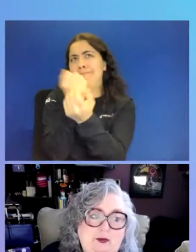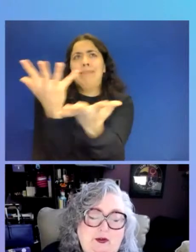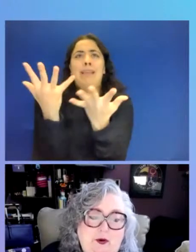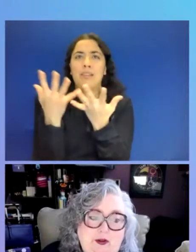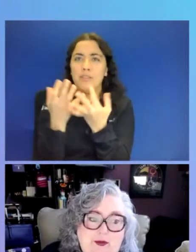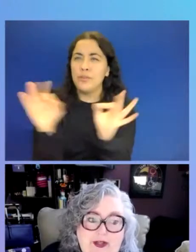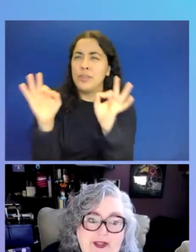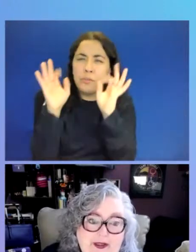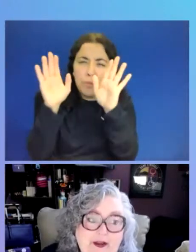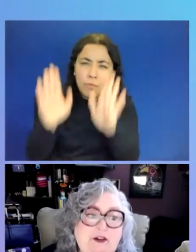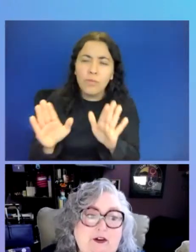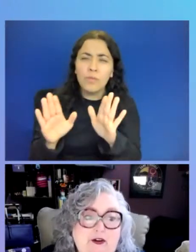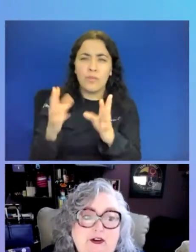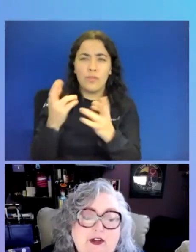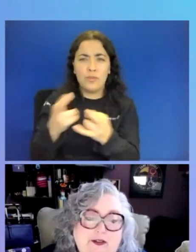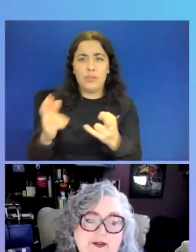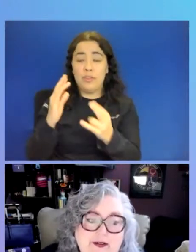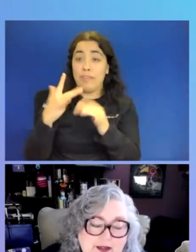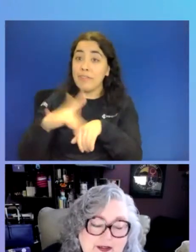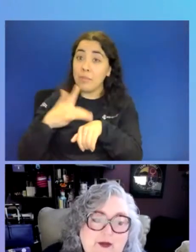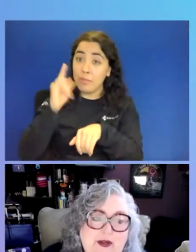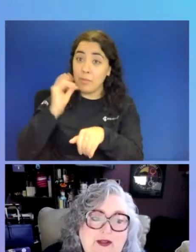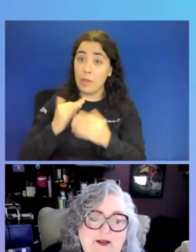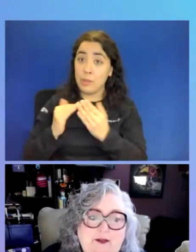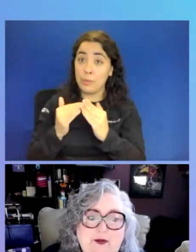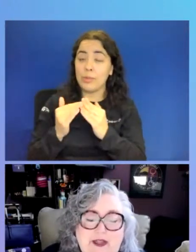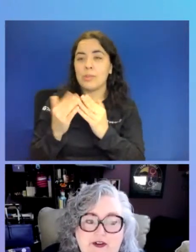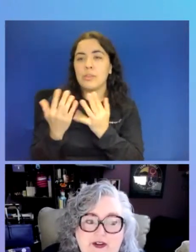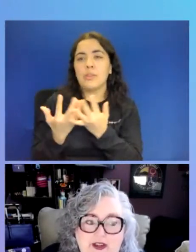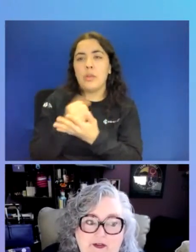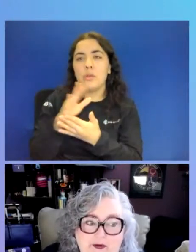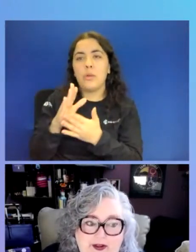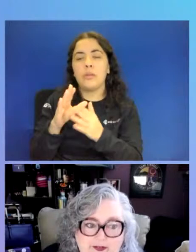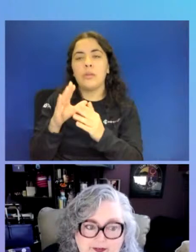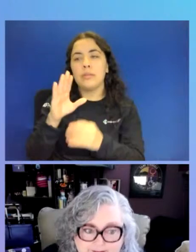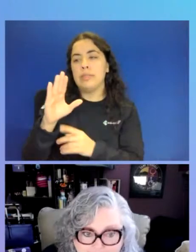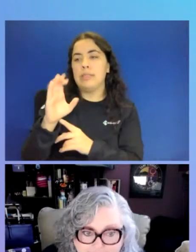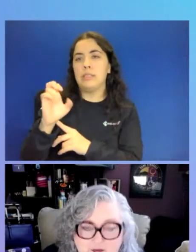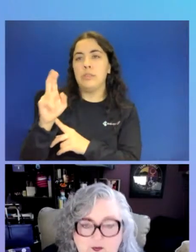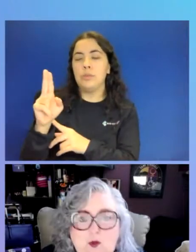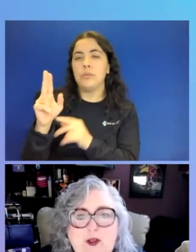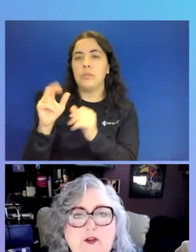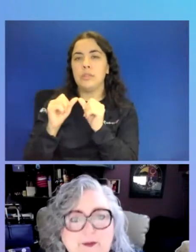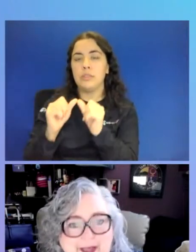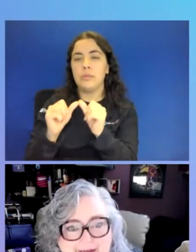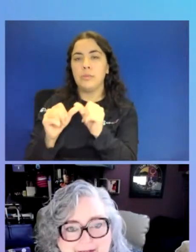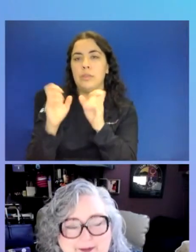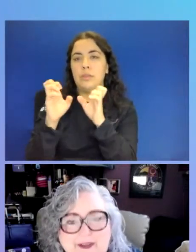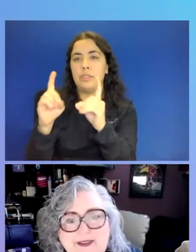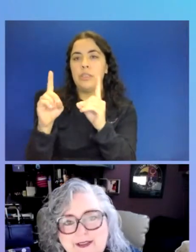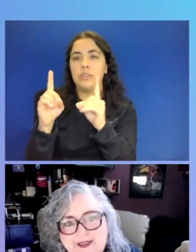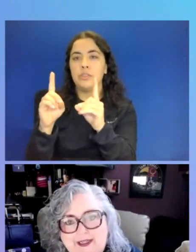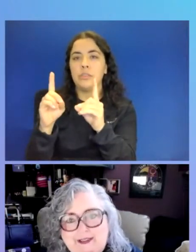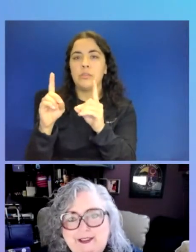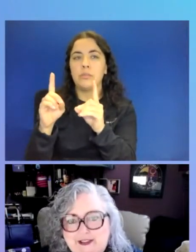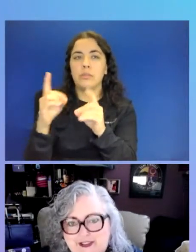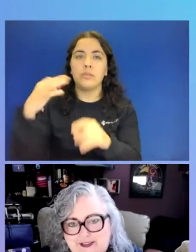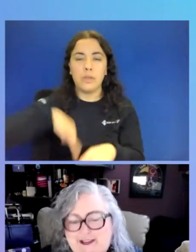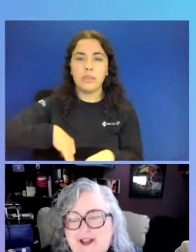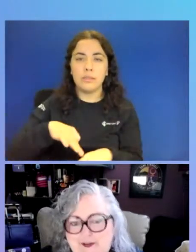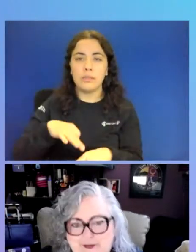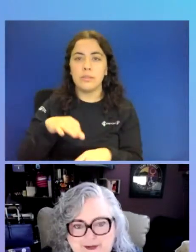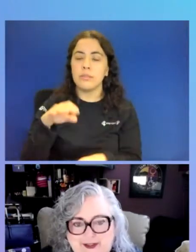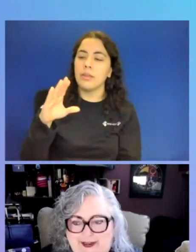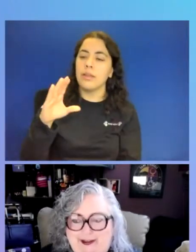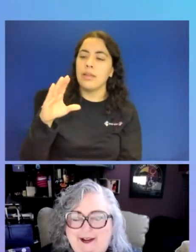resources available to our community to earn your continuing accessibility education credits. We call them cakes because it's